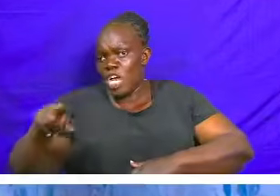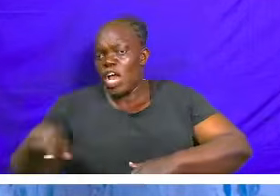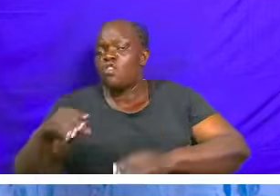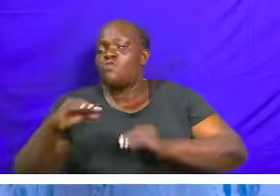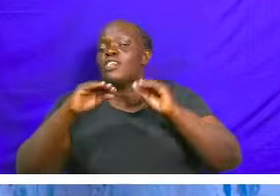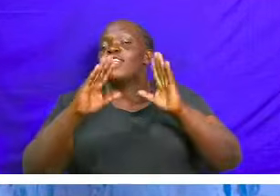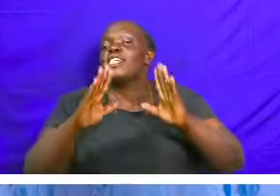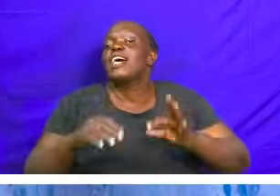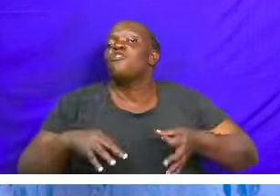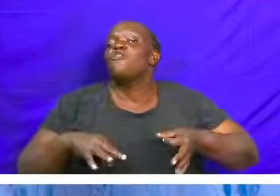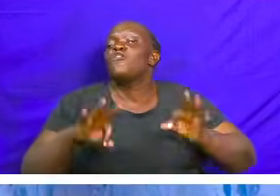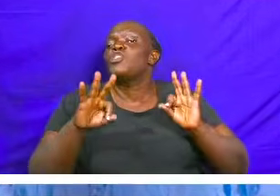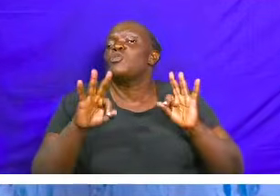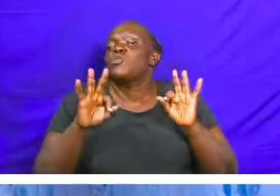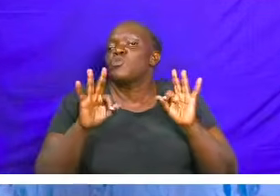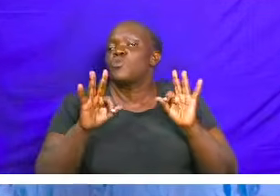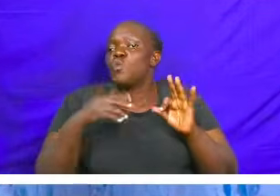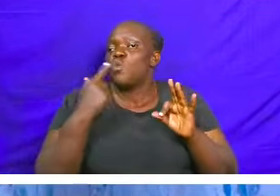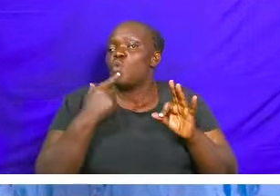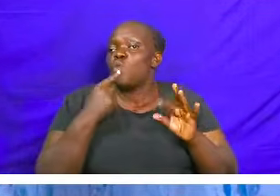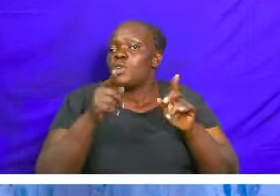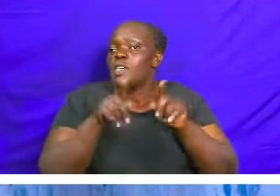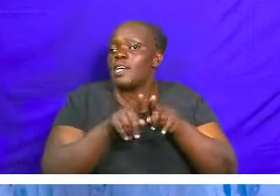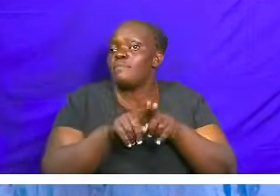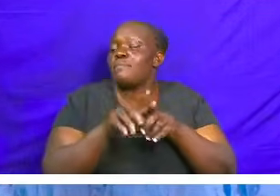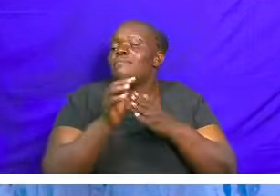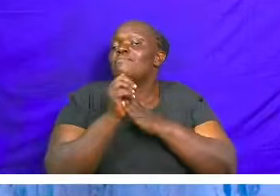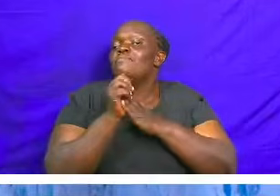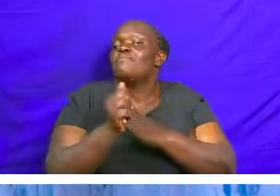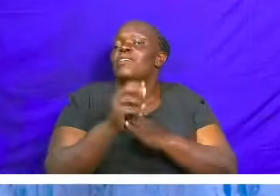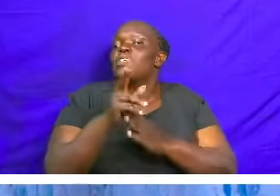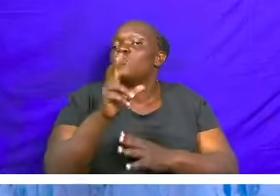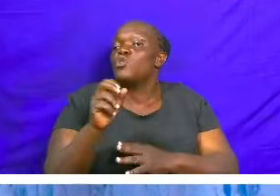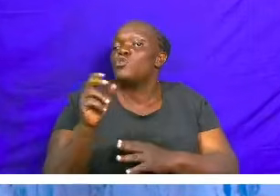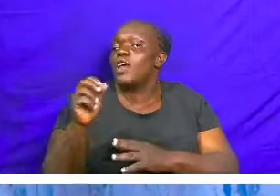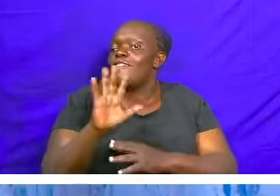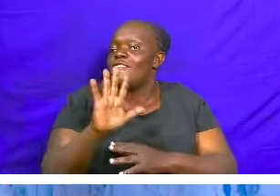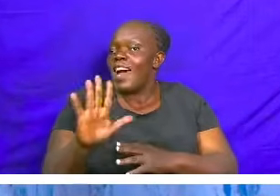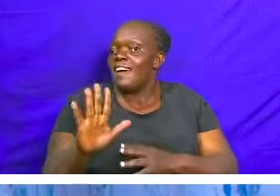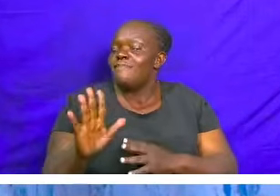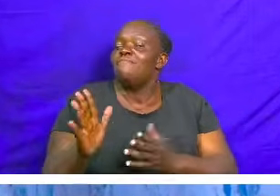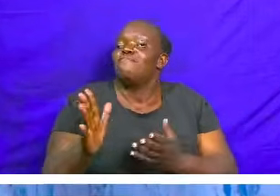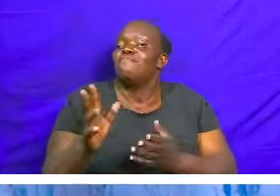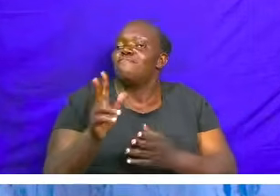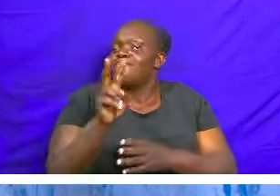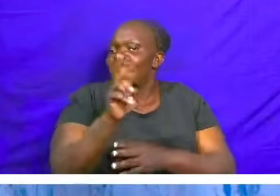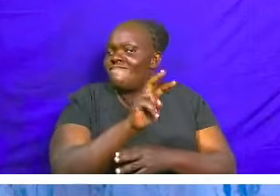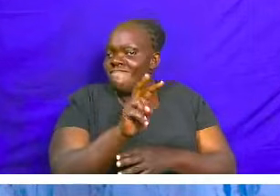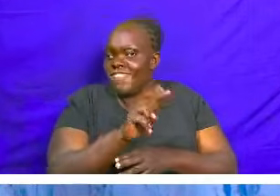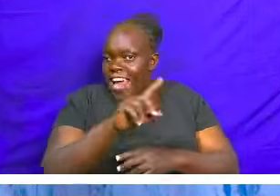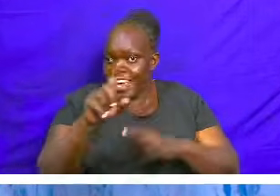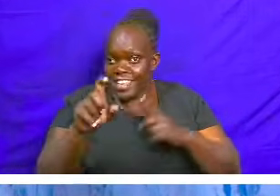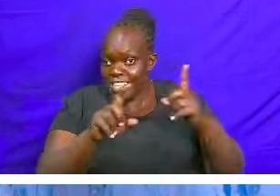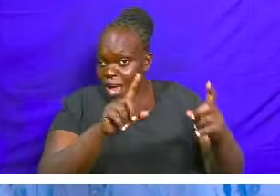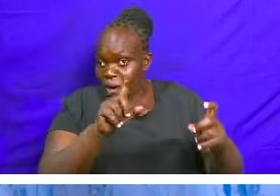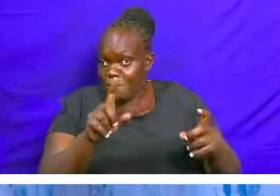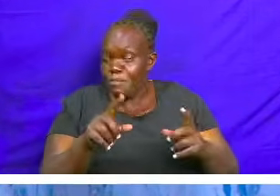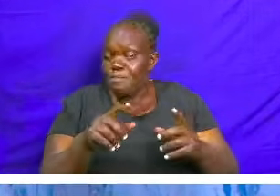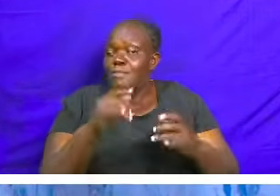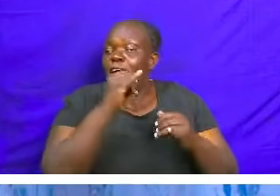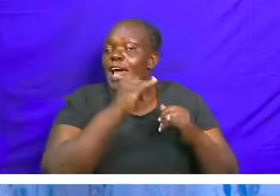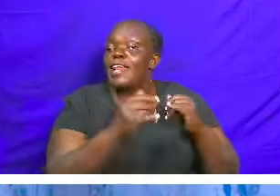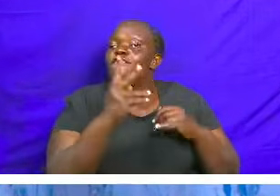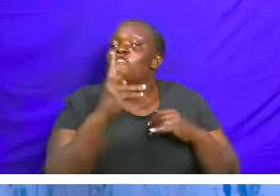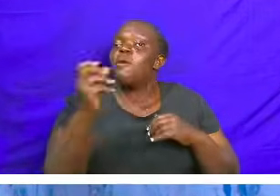and officials who administered the 2025 national exams, ending a 4-month payment